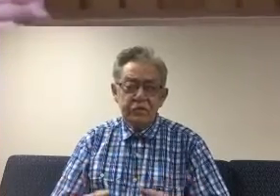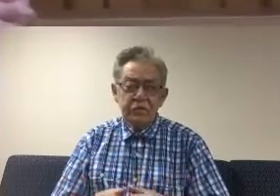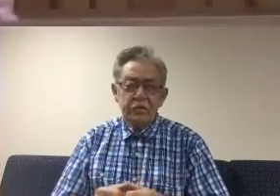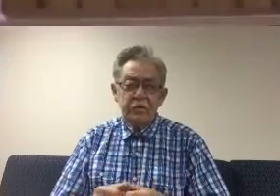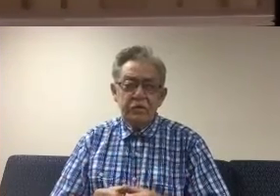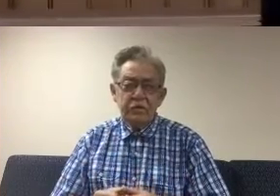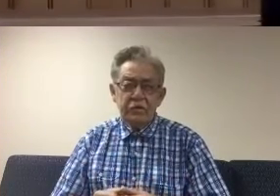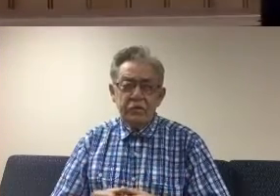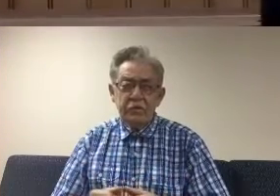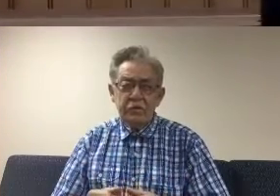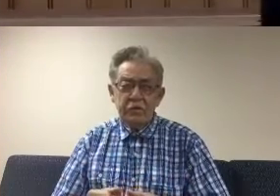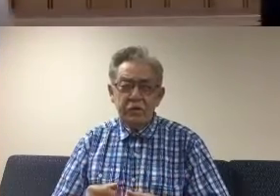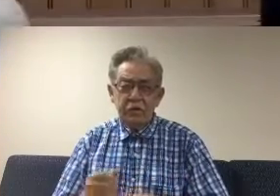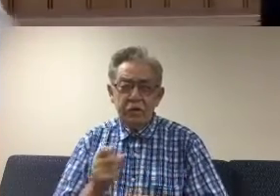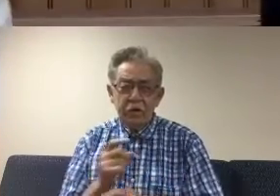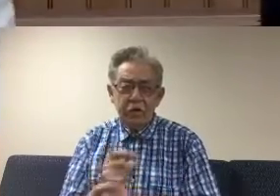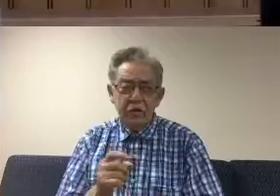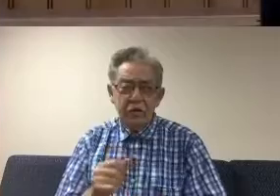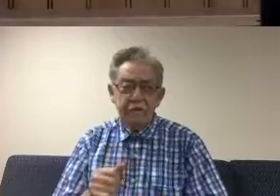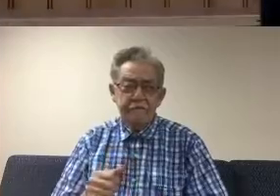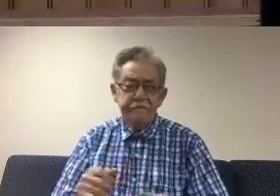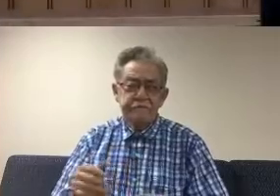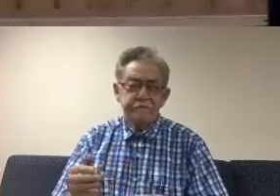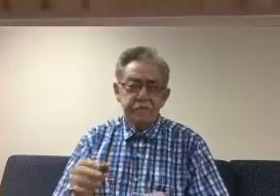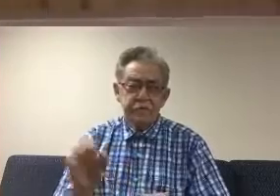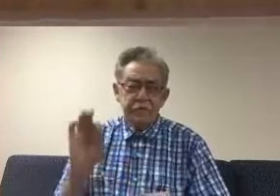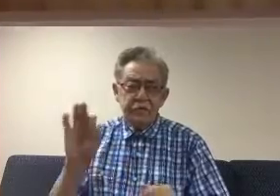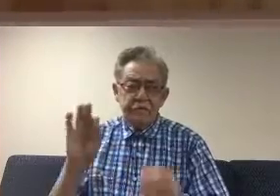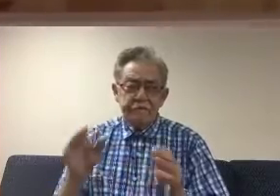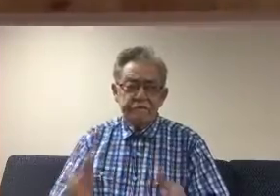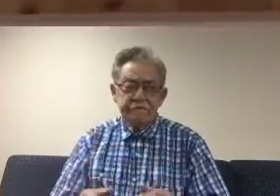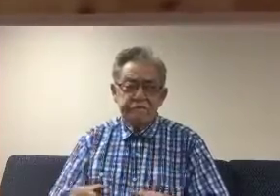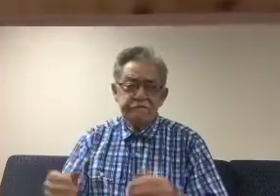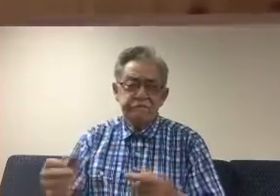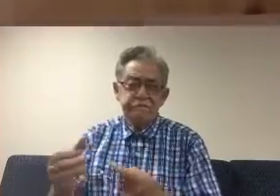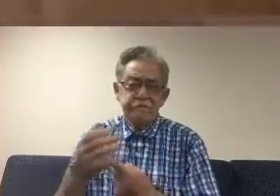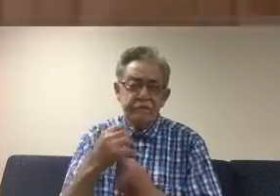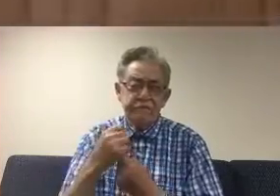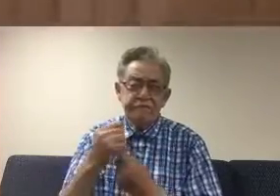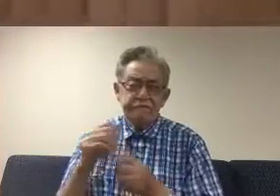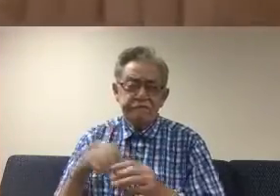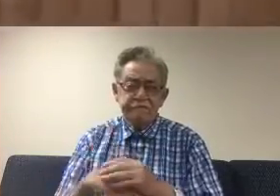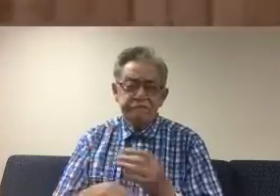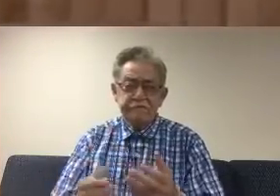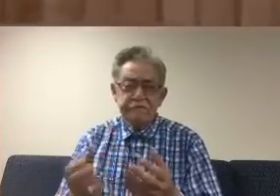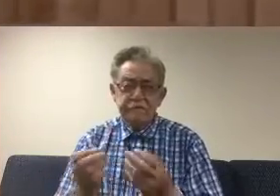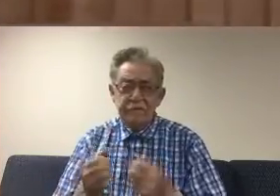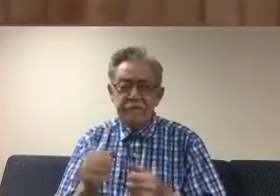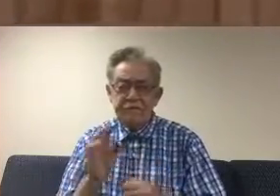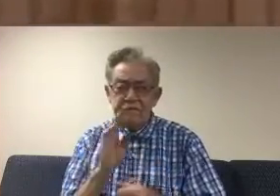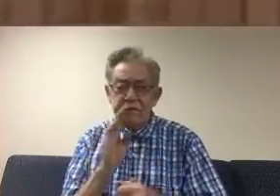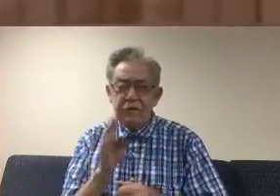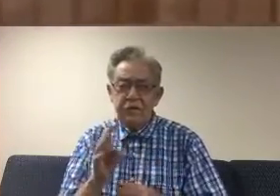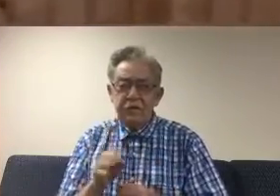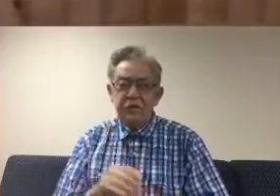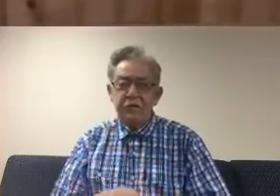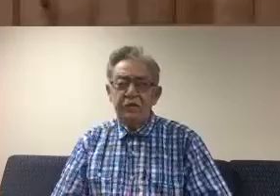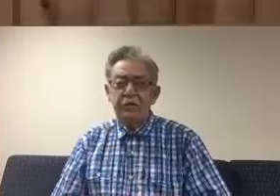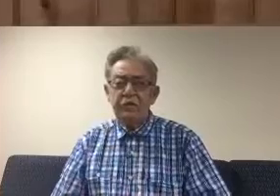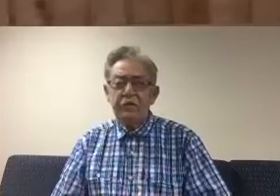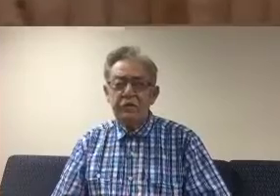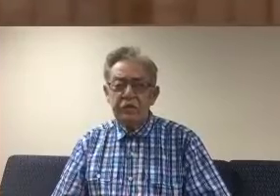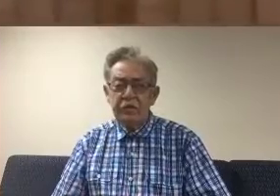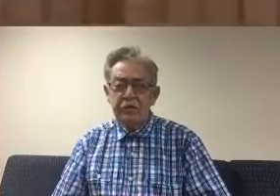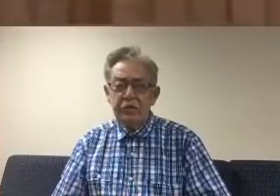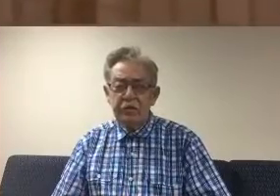us, I'm going to pray that your pastor doesn't get so caught up in wanting to be, because I know exactly